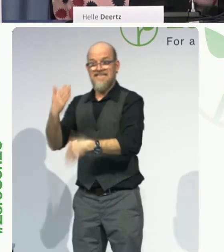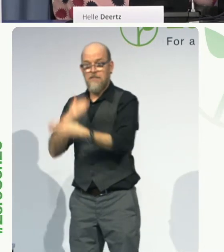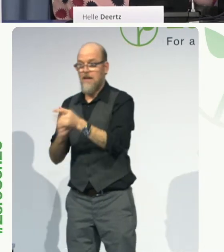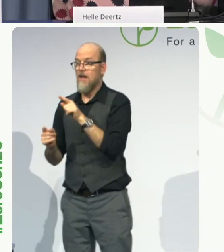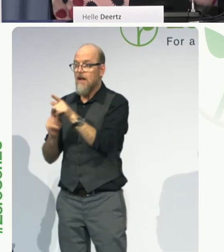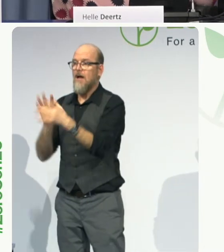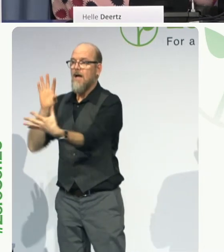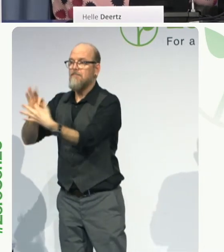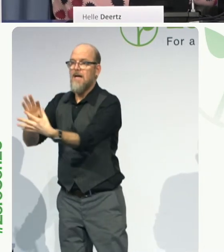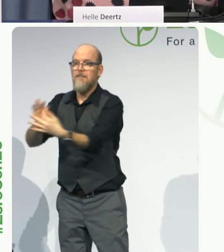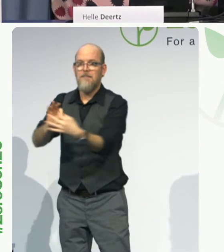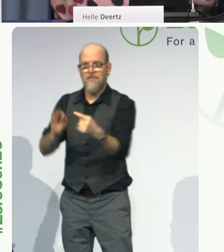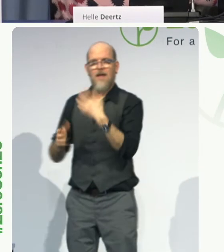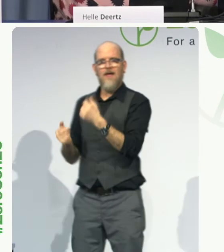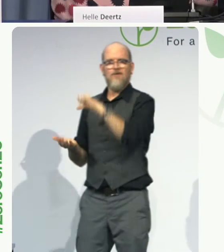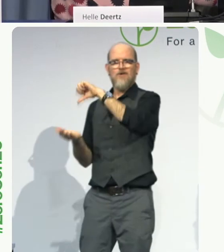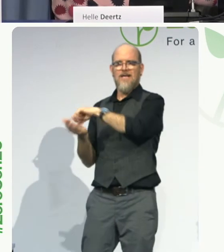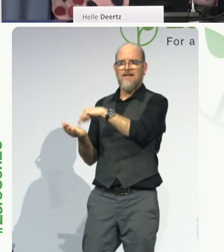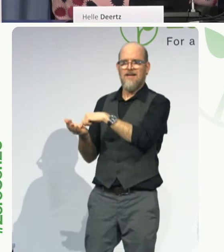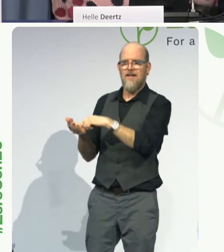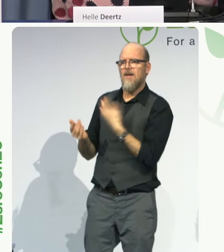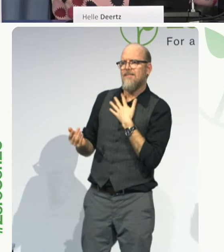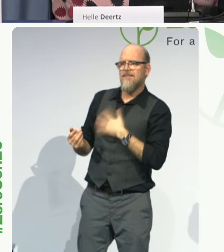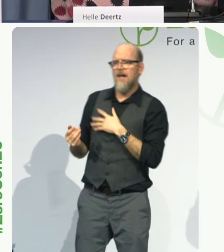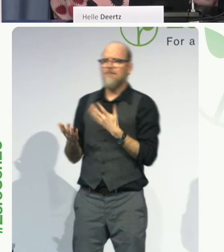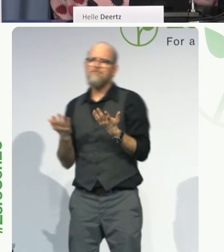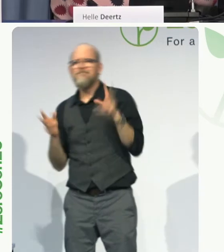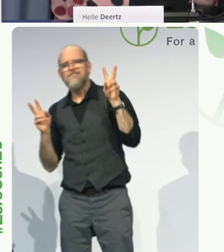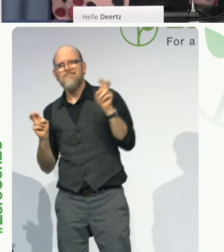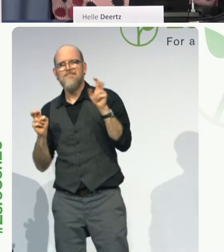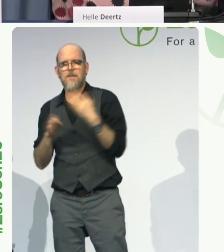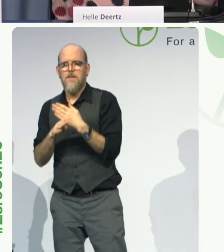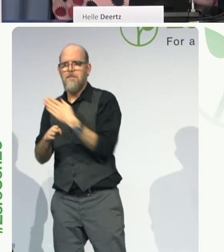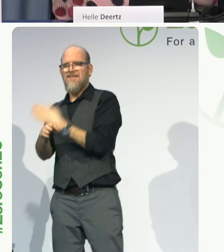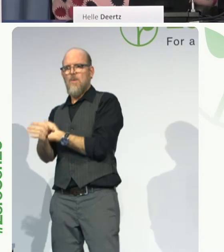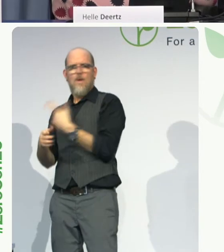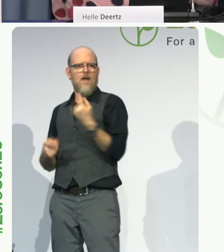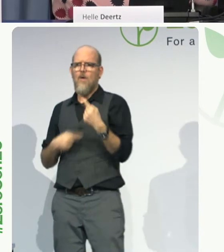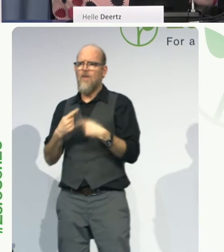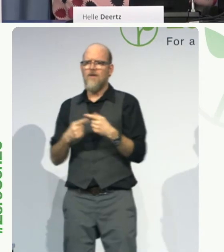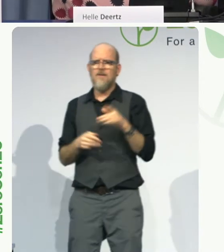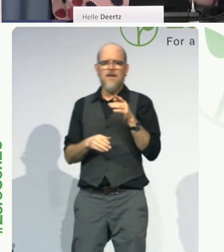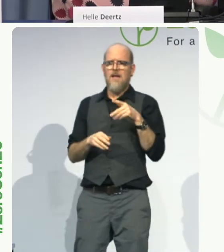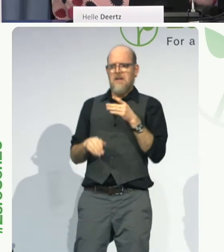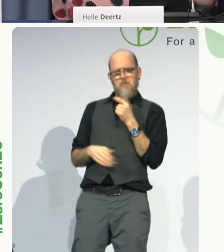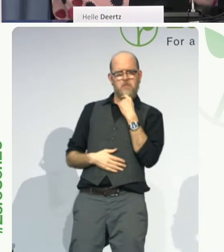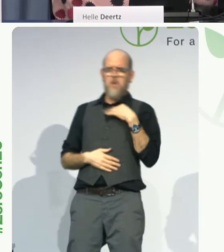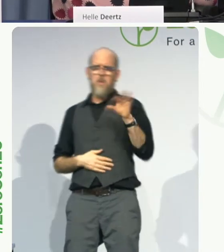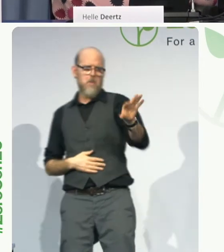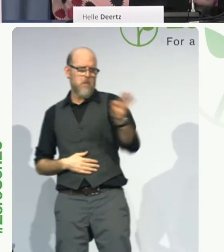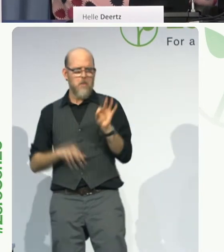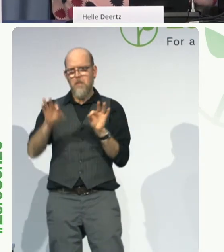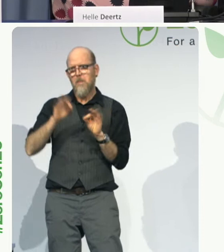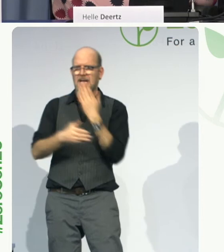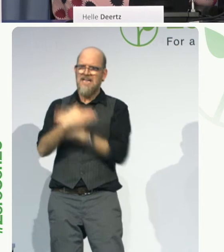the selection process. So we are working together with DPOs, special schools and special needs units